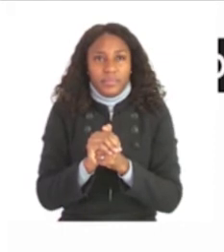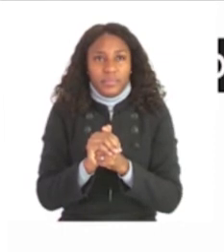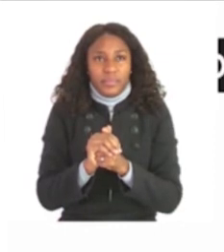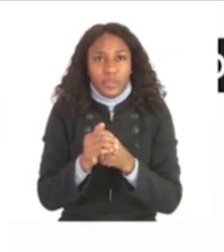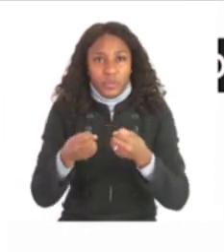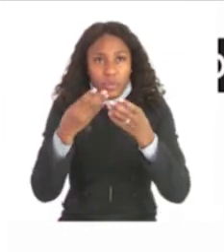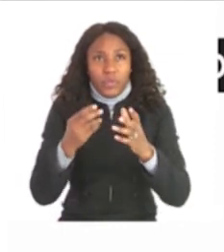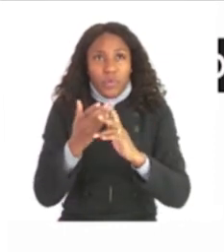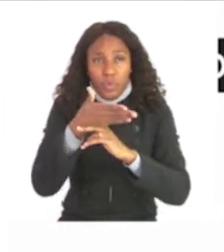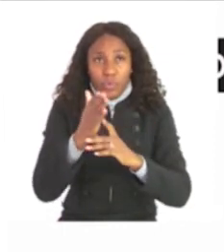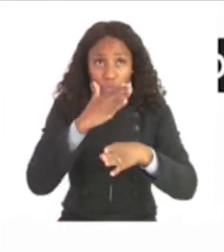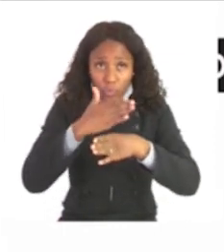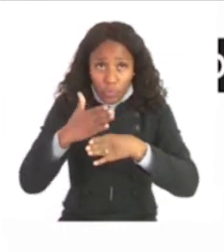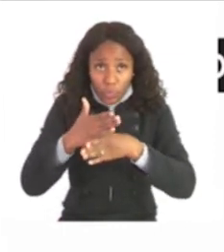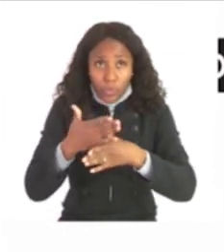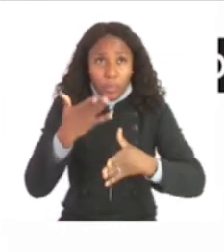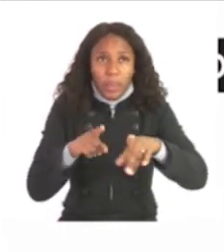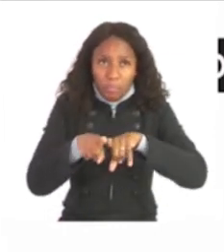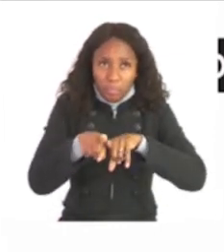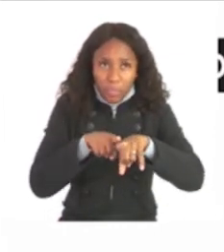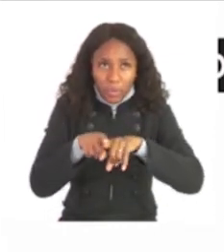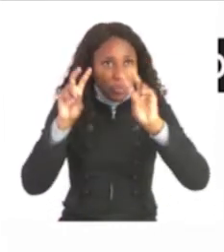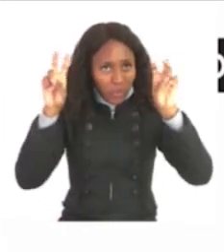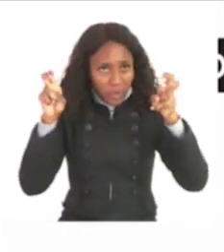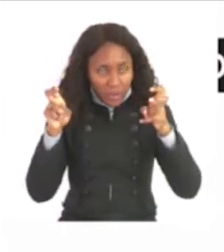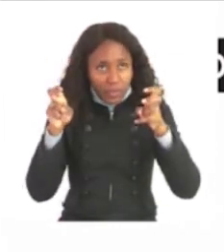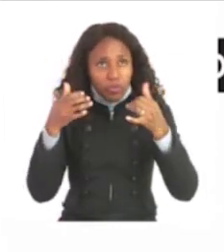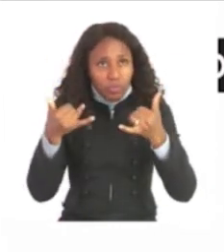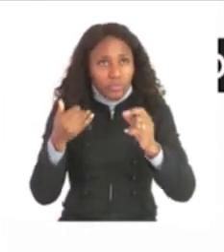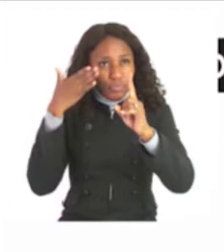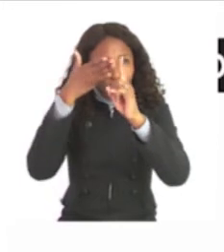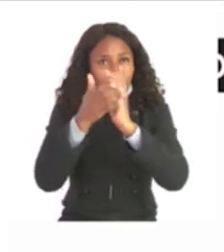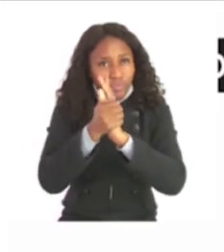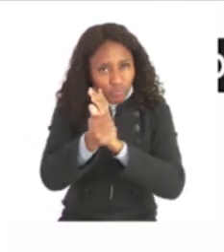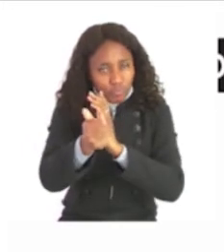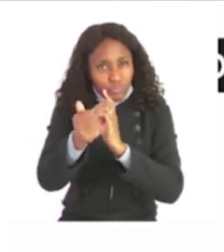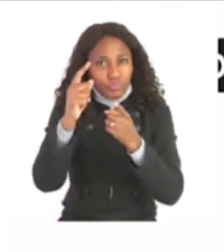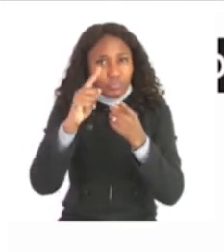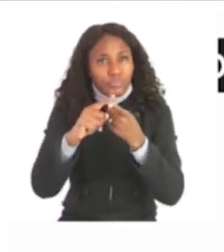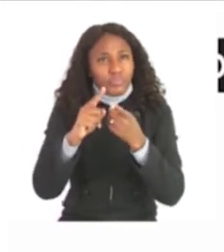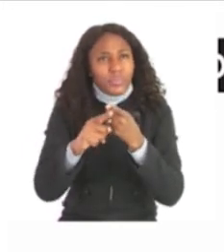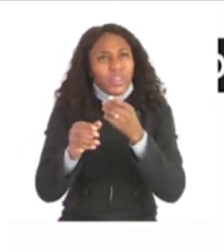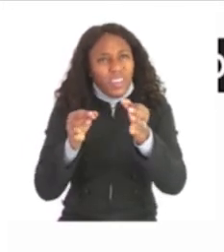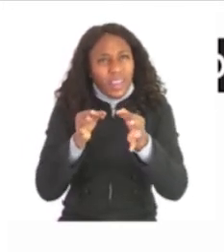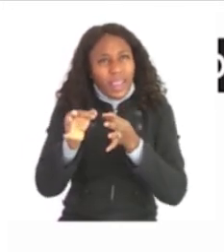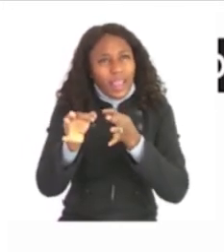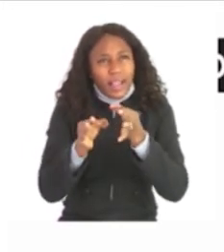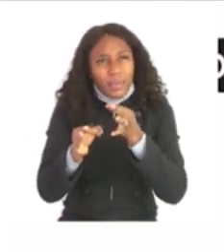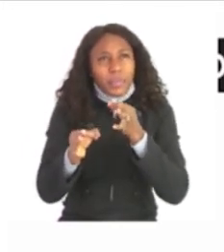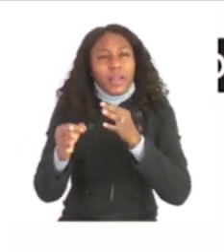a test, or even in your examinations. So our competences for today are: define a balanced